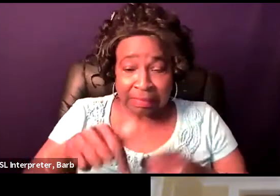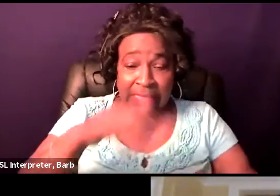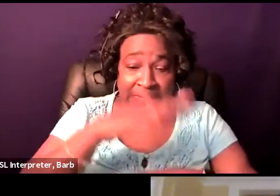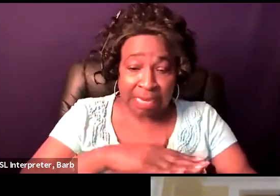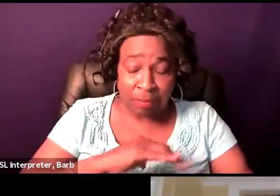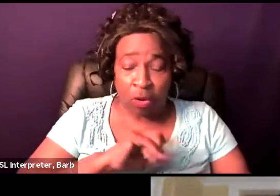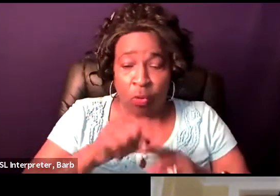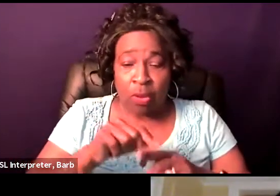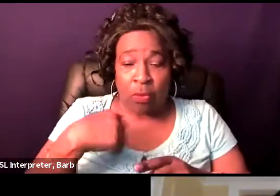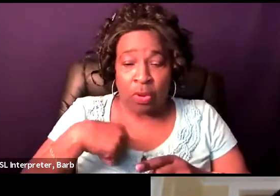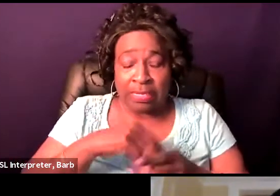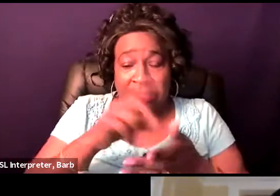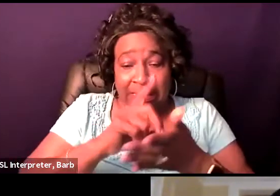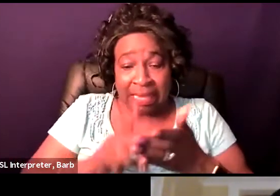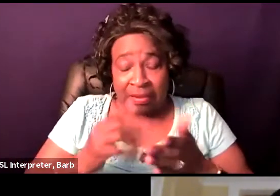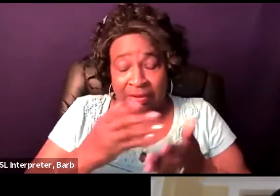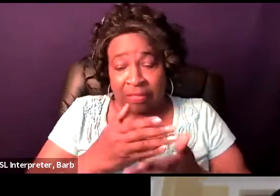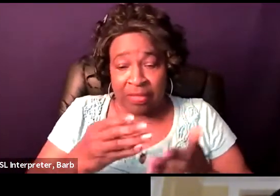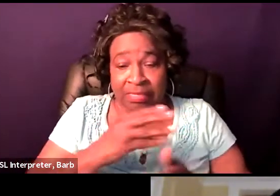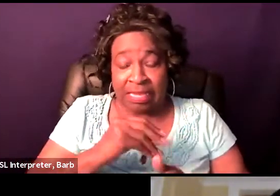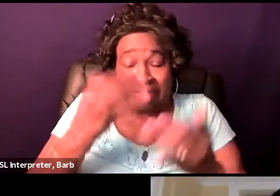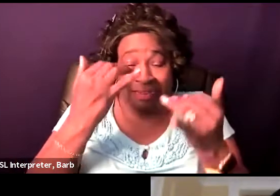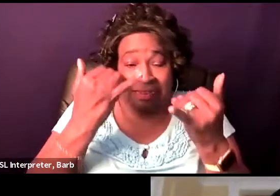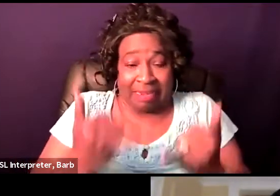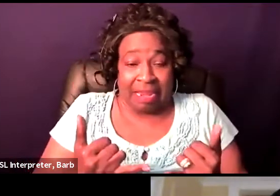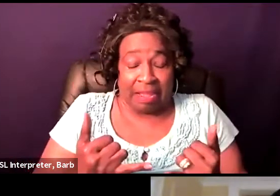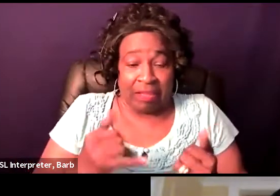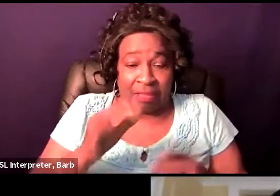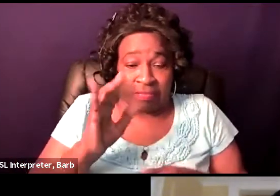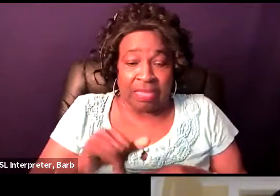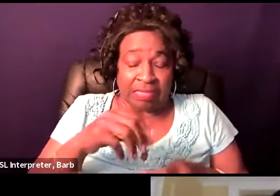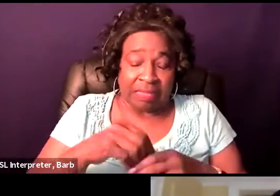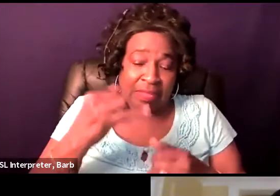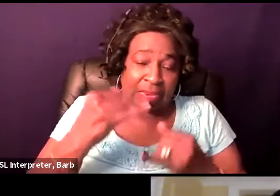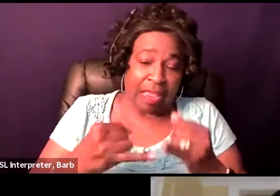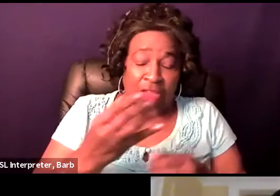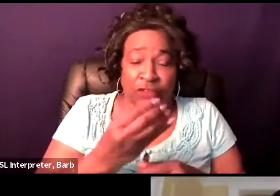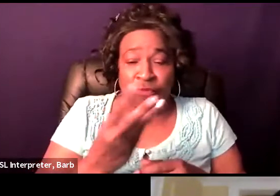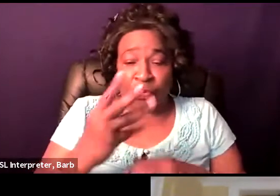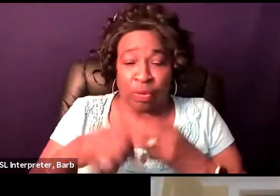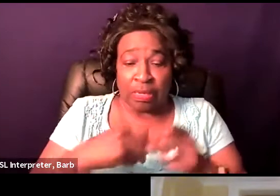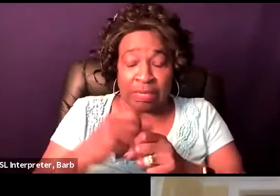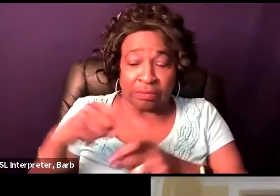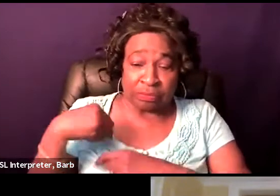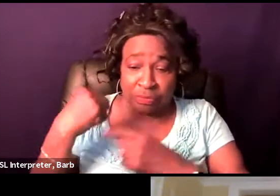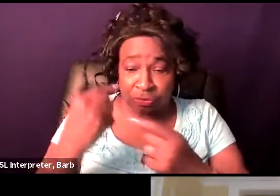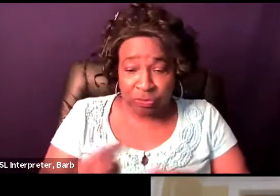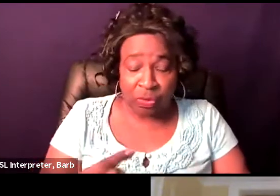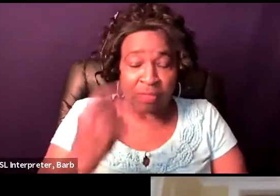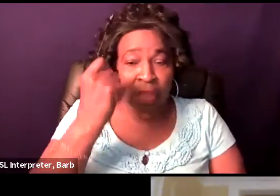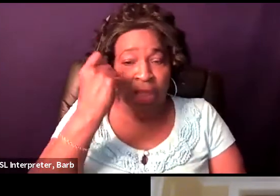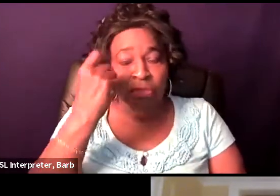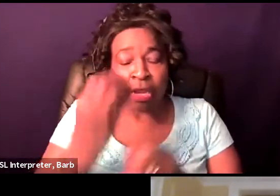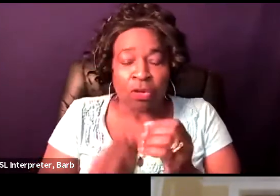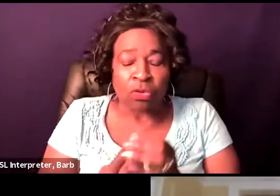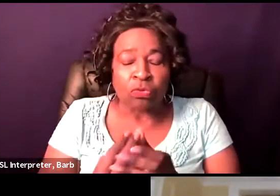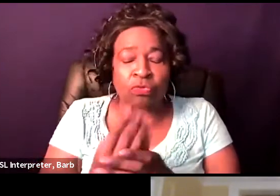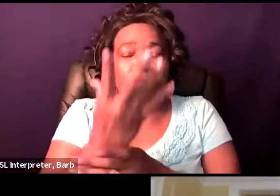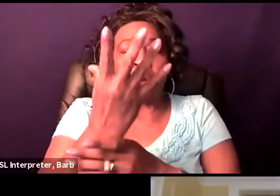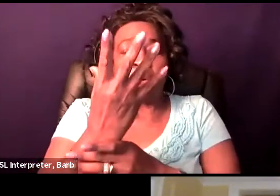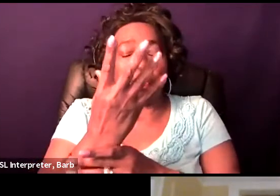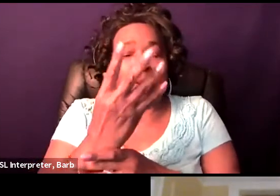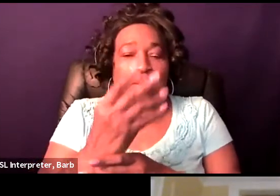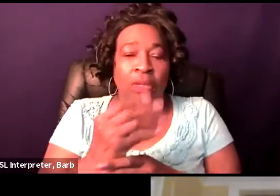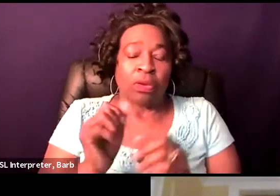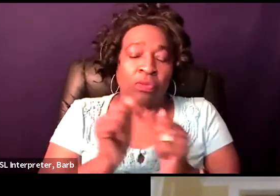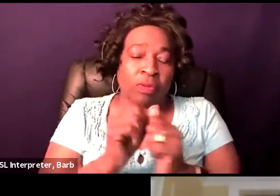things. That is now sort of in the last few years, that understanding has grown, not just among scholars, not just